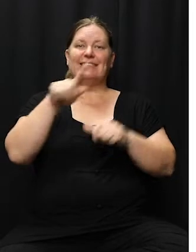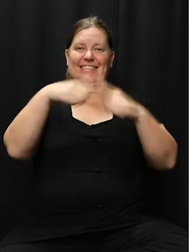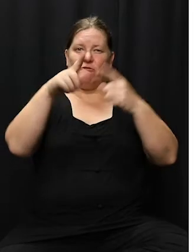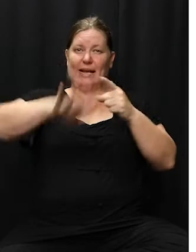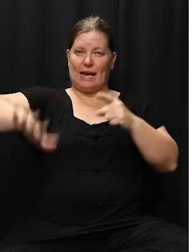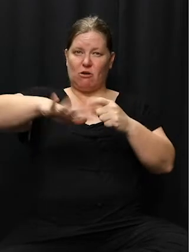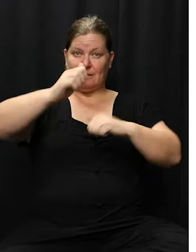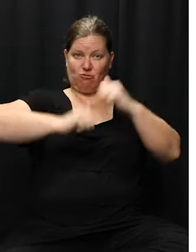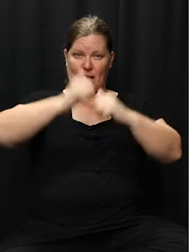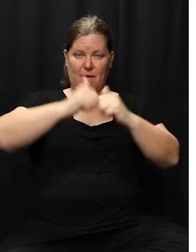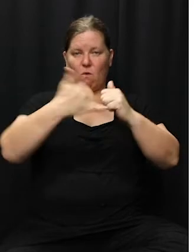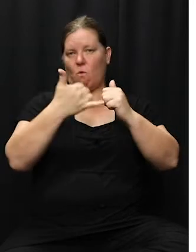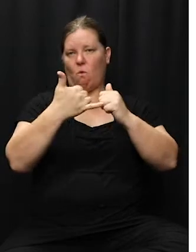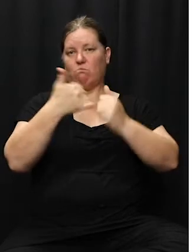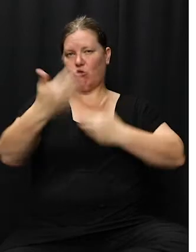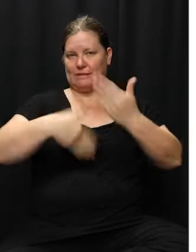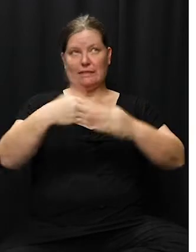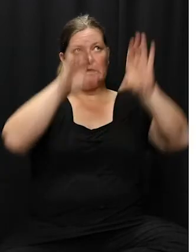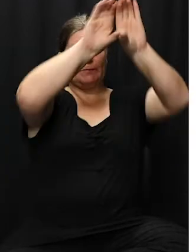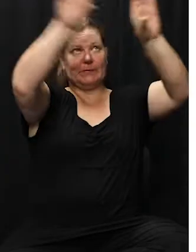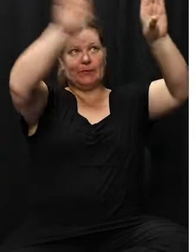So I looked at all these different areas of grammar,